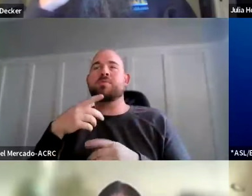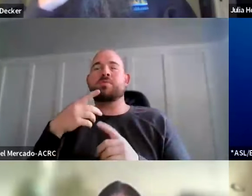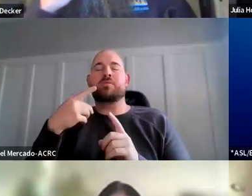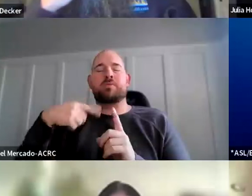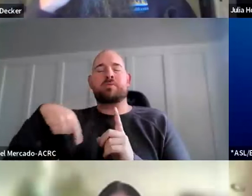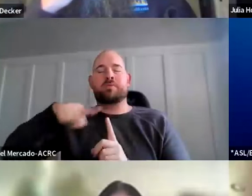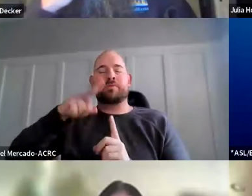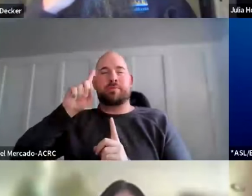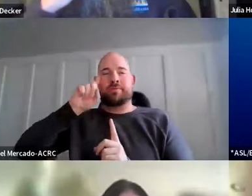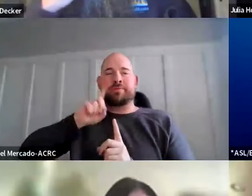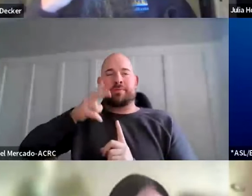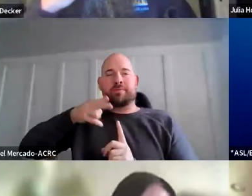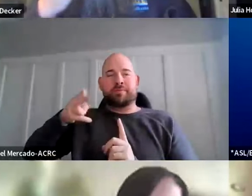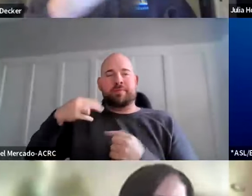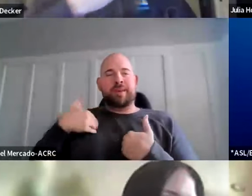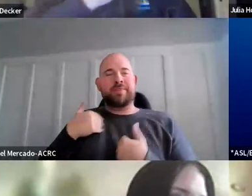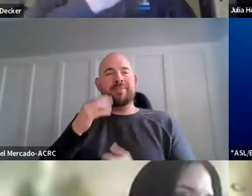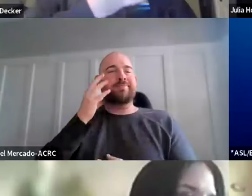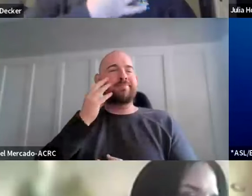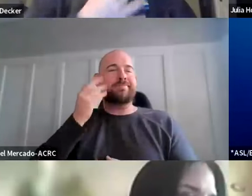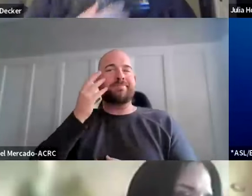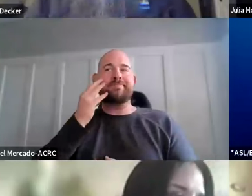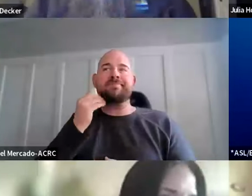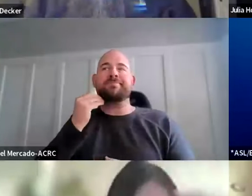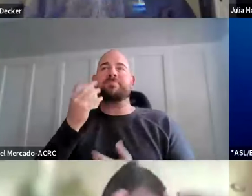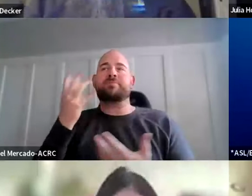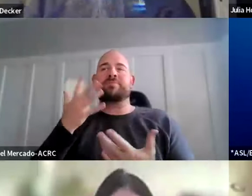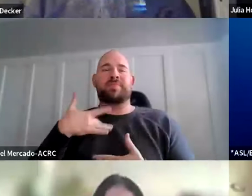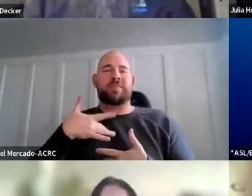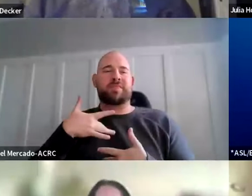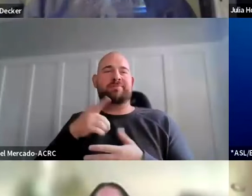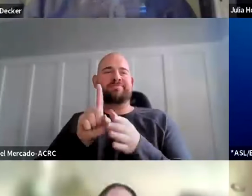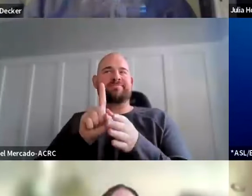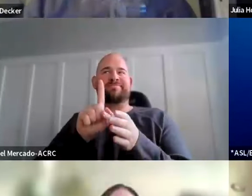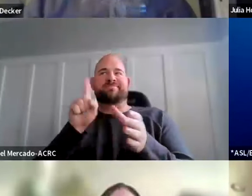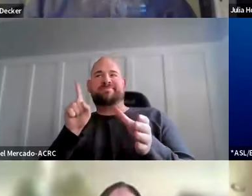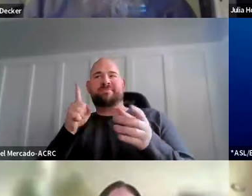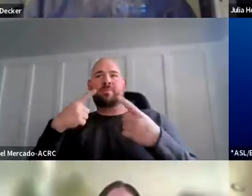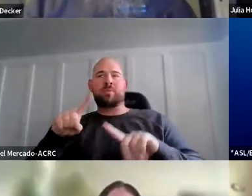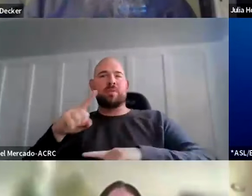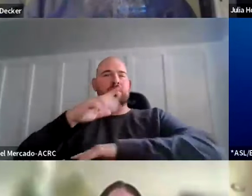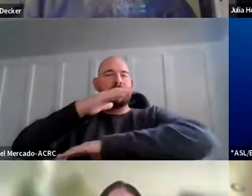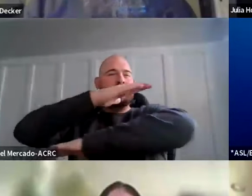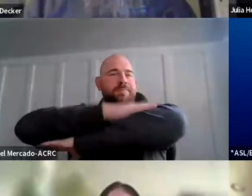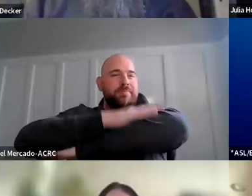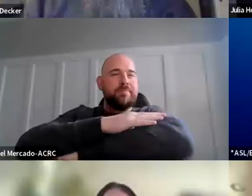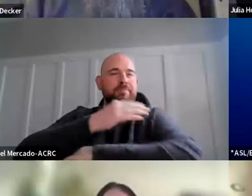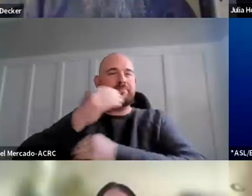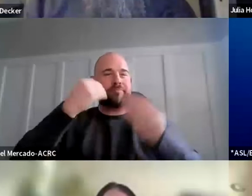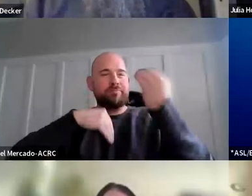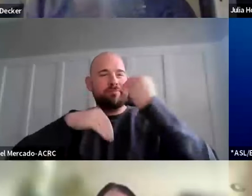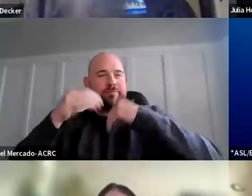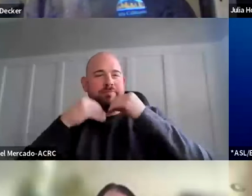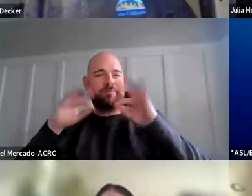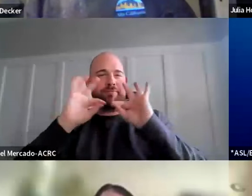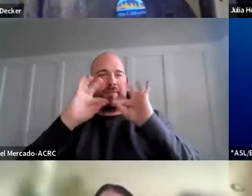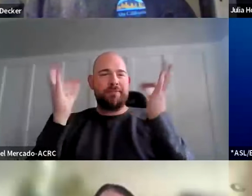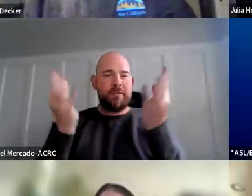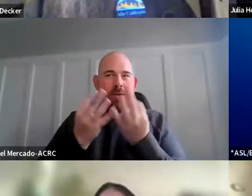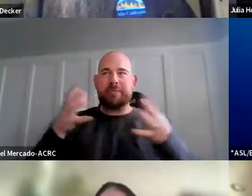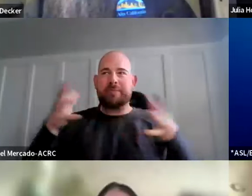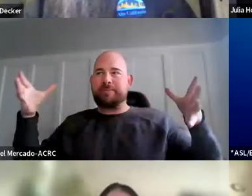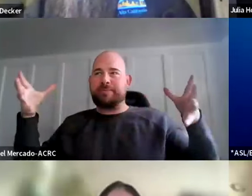deaf community, which means that typically deaf and hard of hearing people feel alienated at